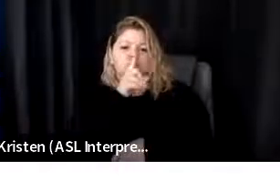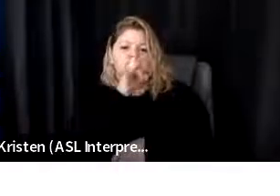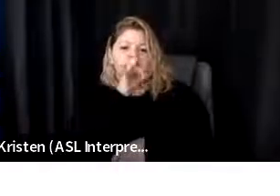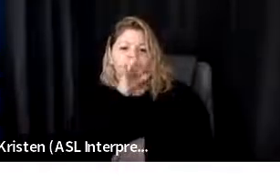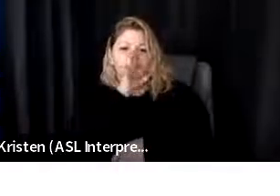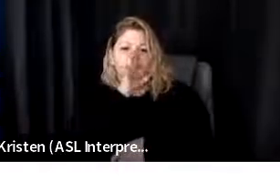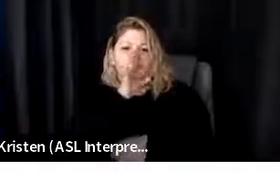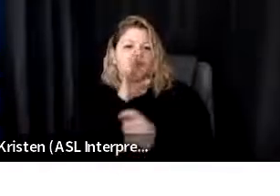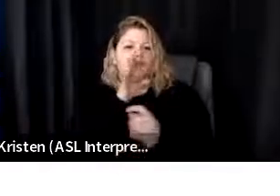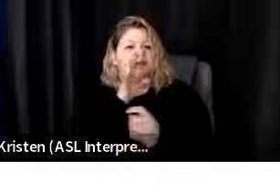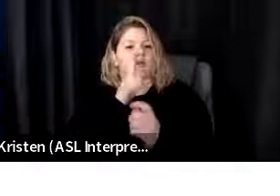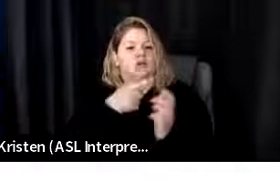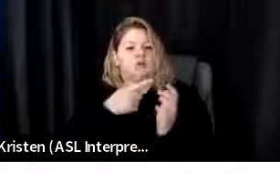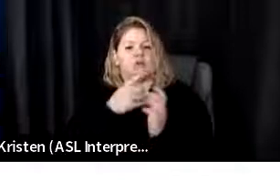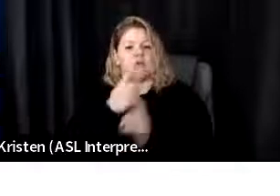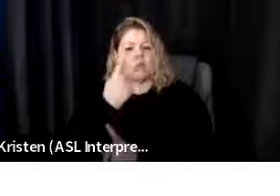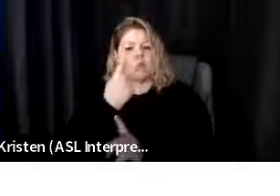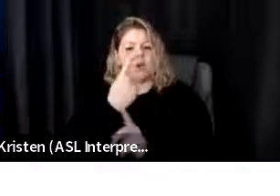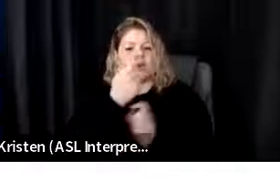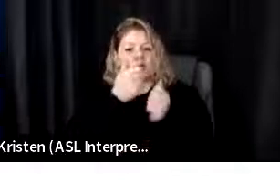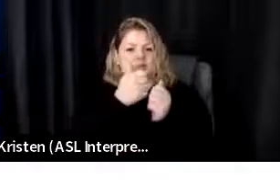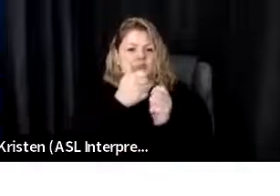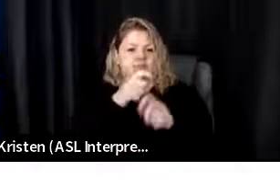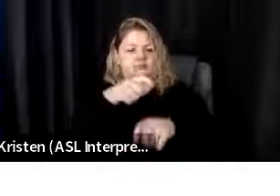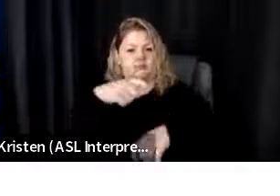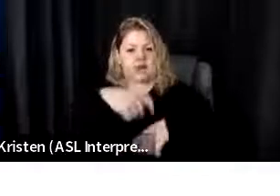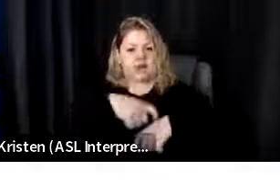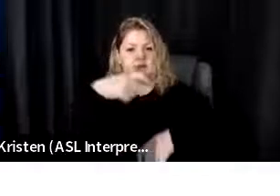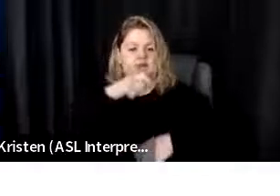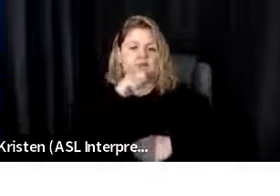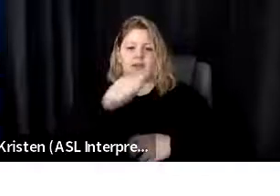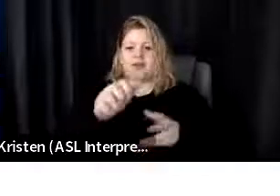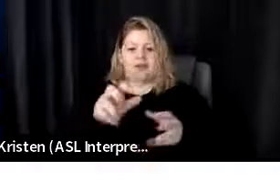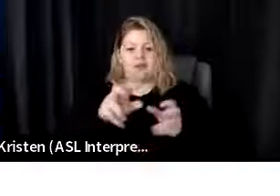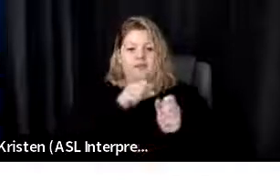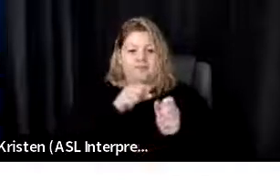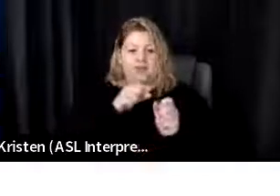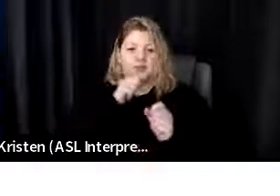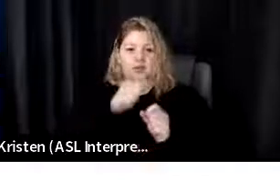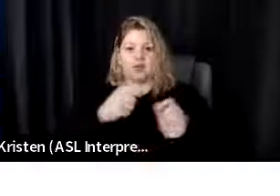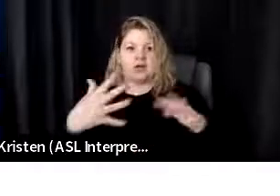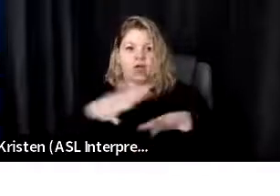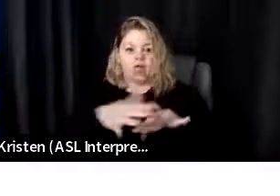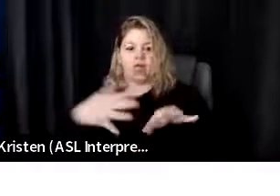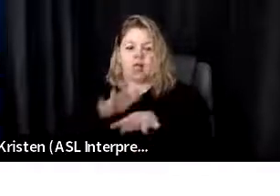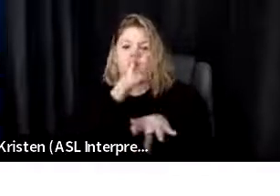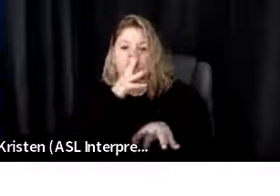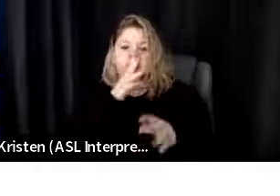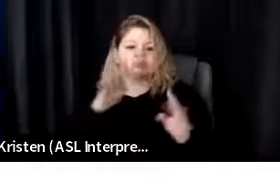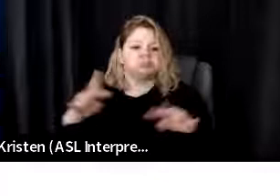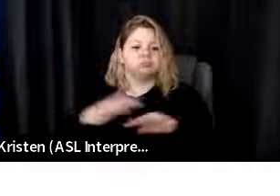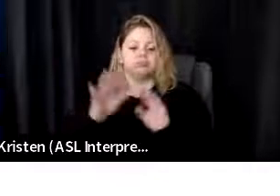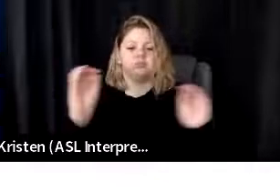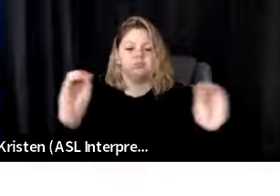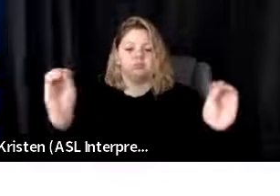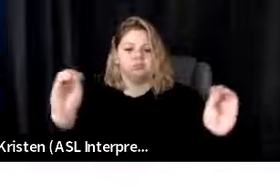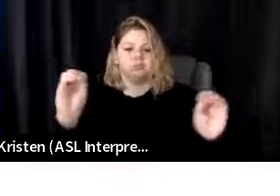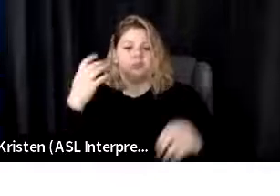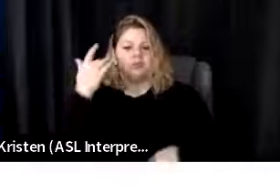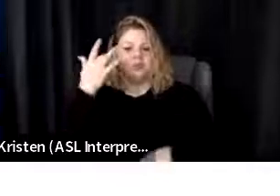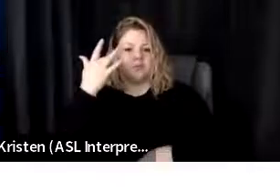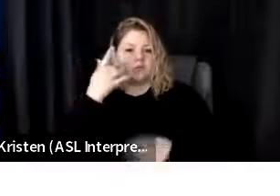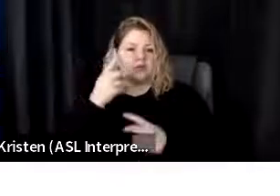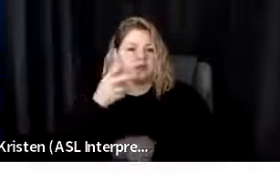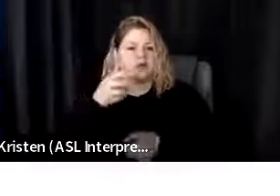and don't speak very quickly so that all of our interpreters and our ASL interpreters are able to keep